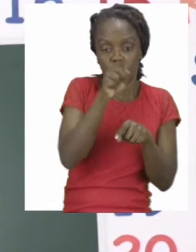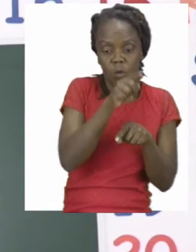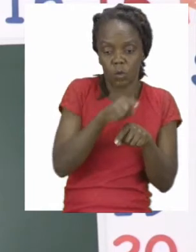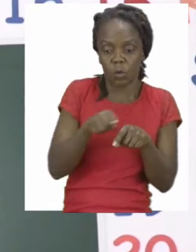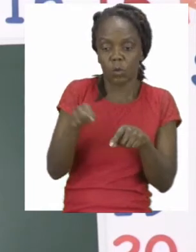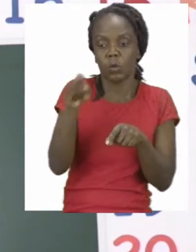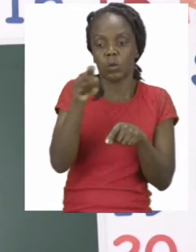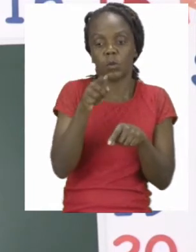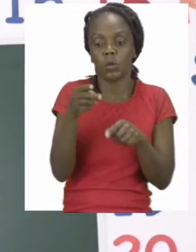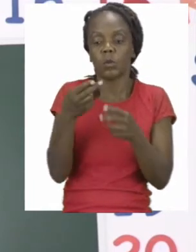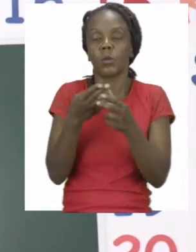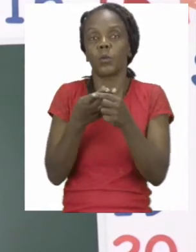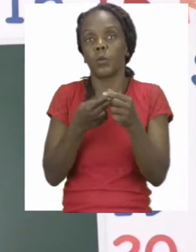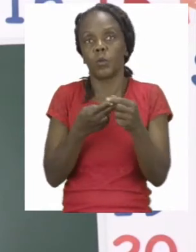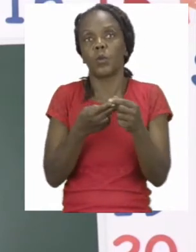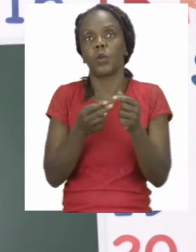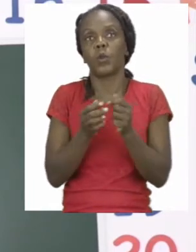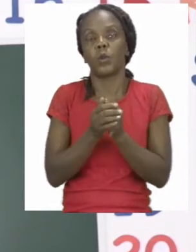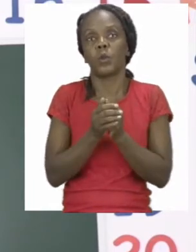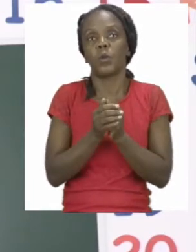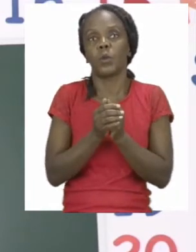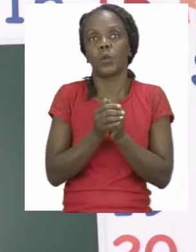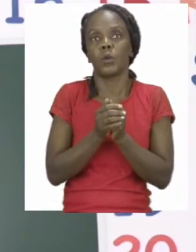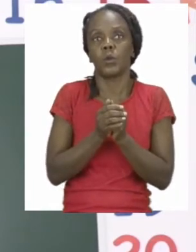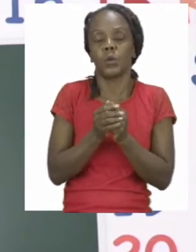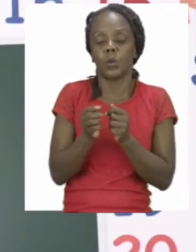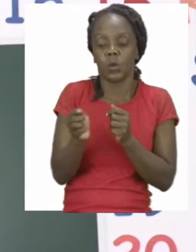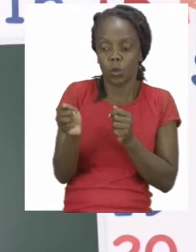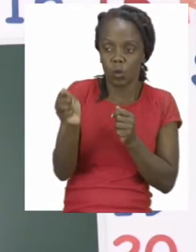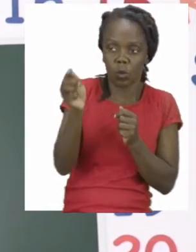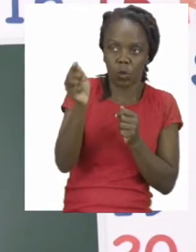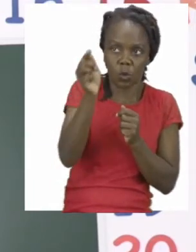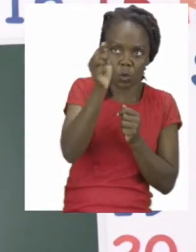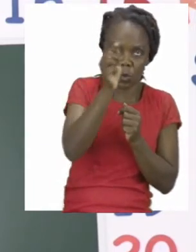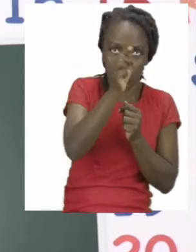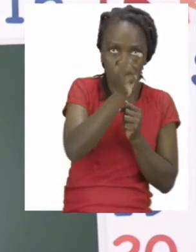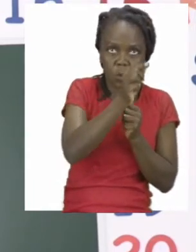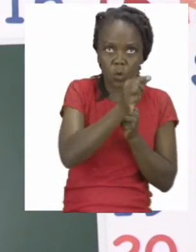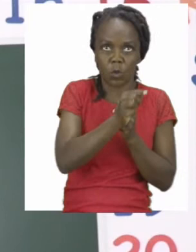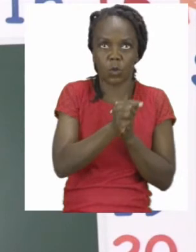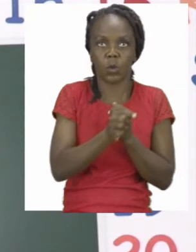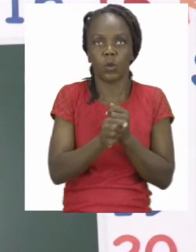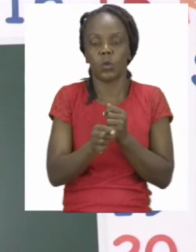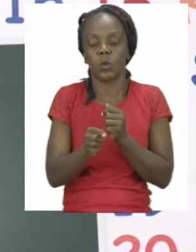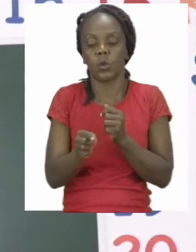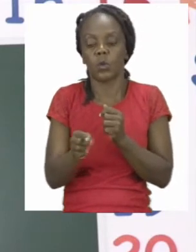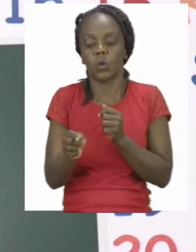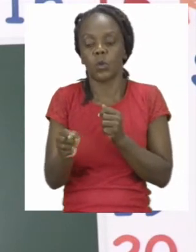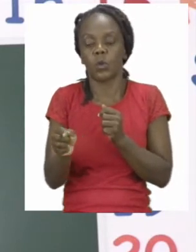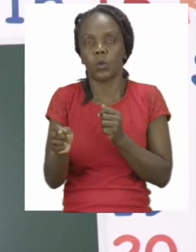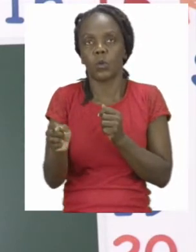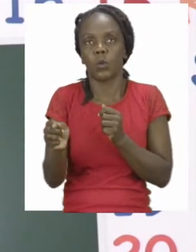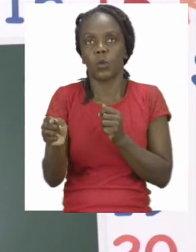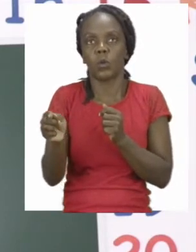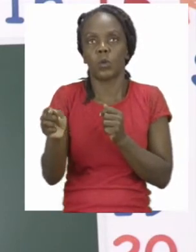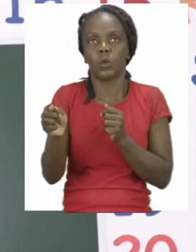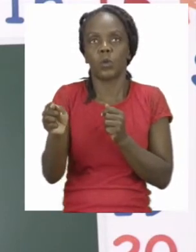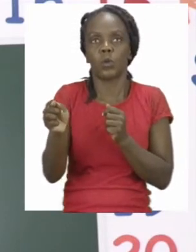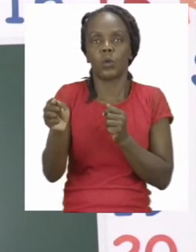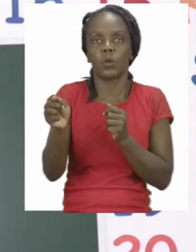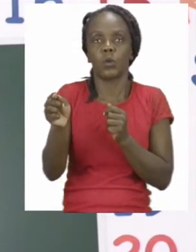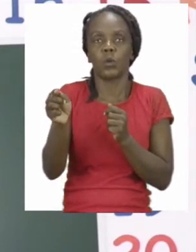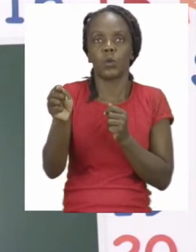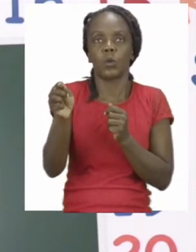and then you go round. Please make sure that as you